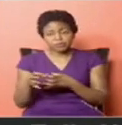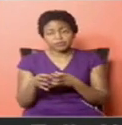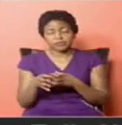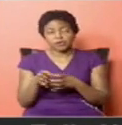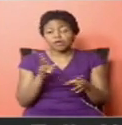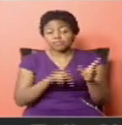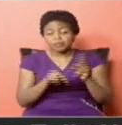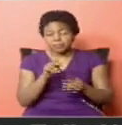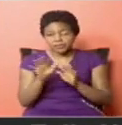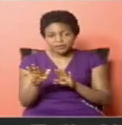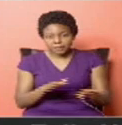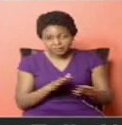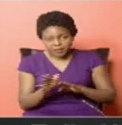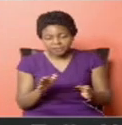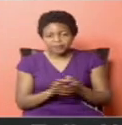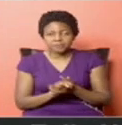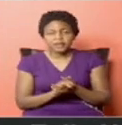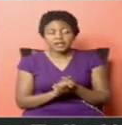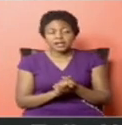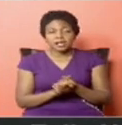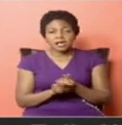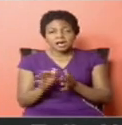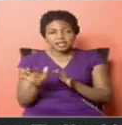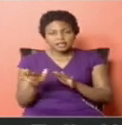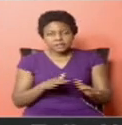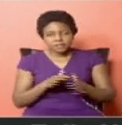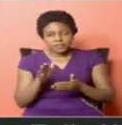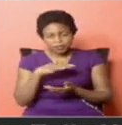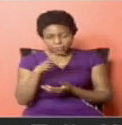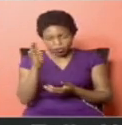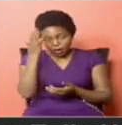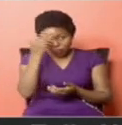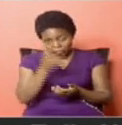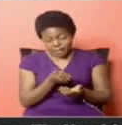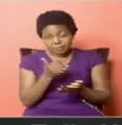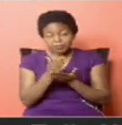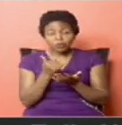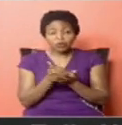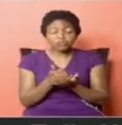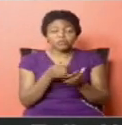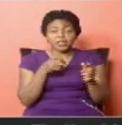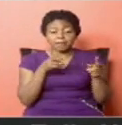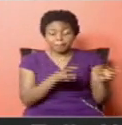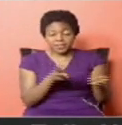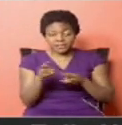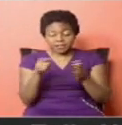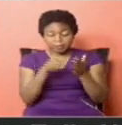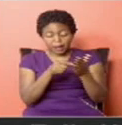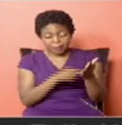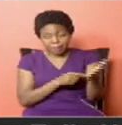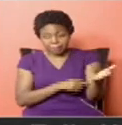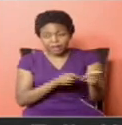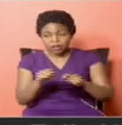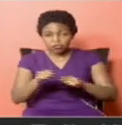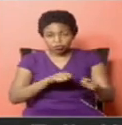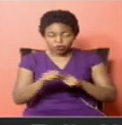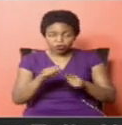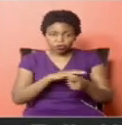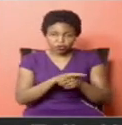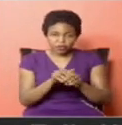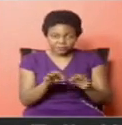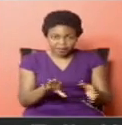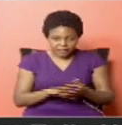people who were affected by the lockdown measures. In fulfillment of